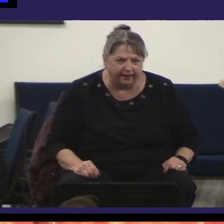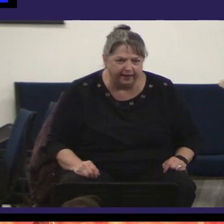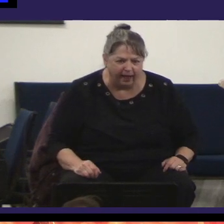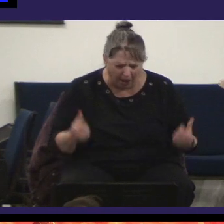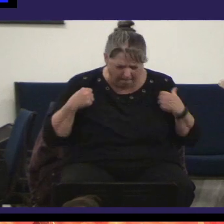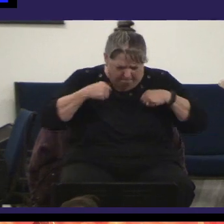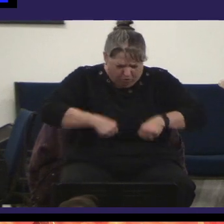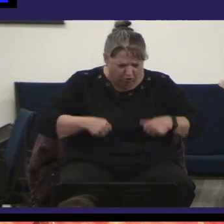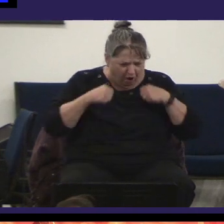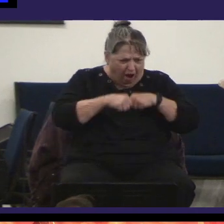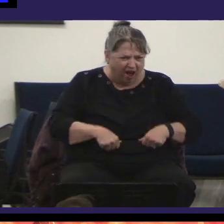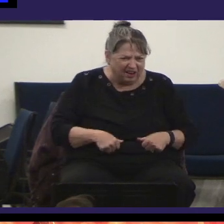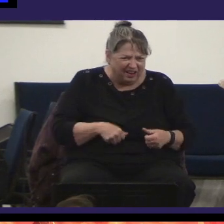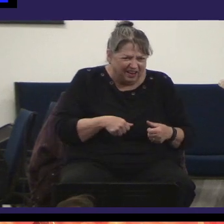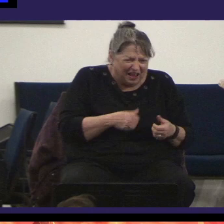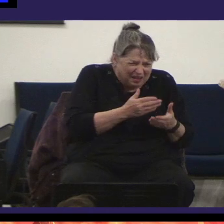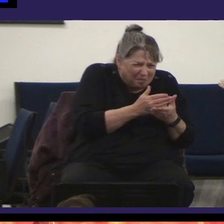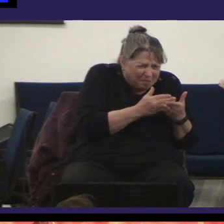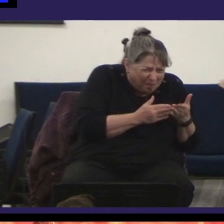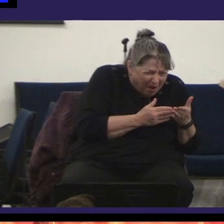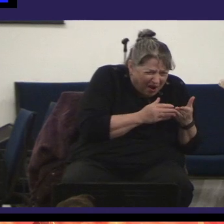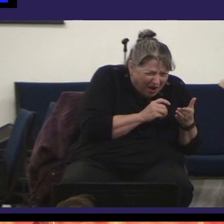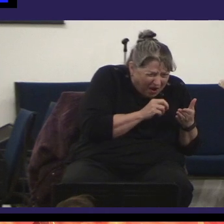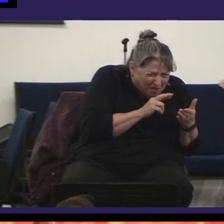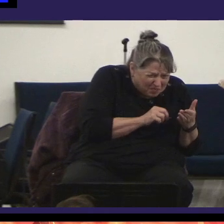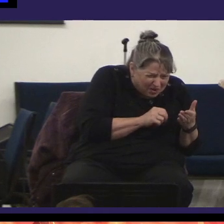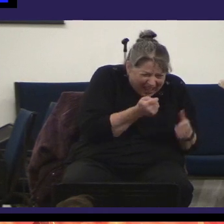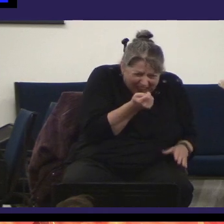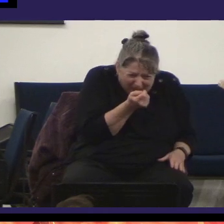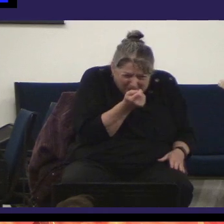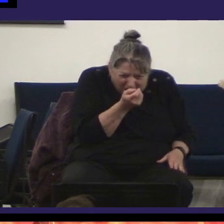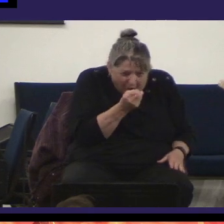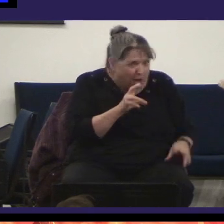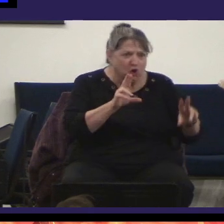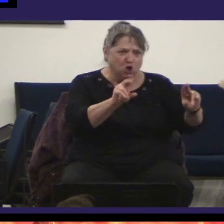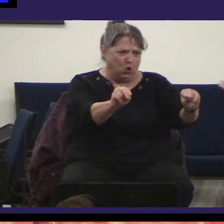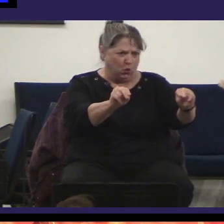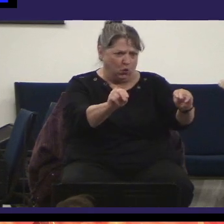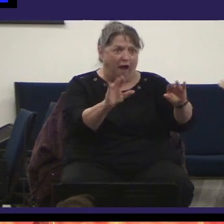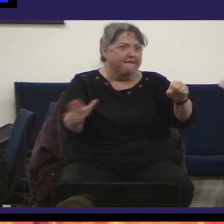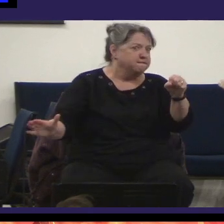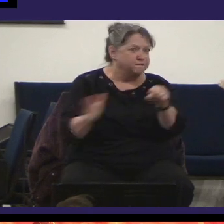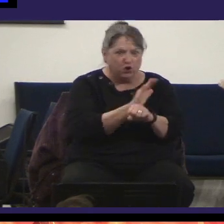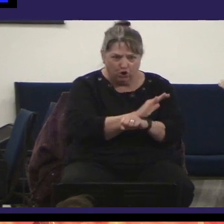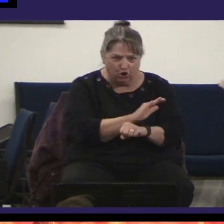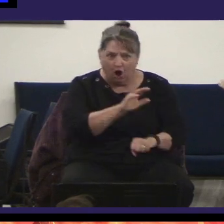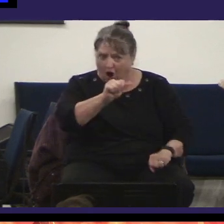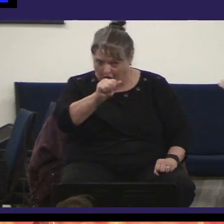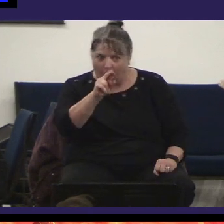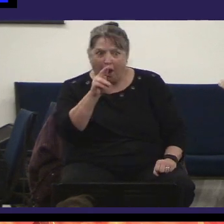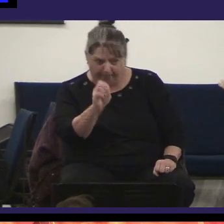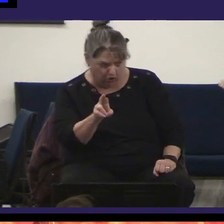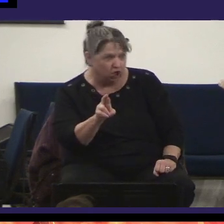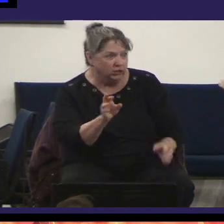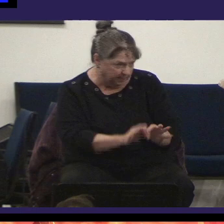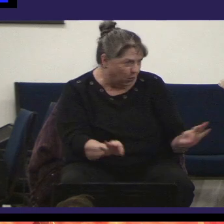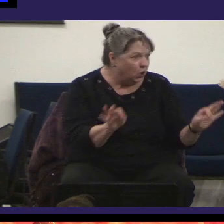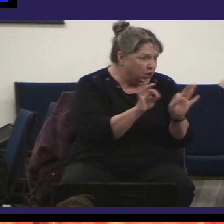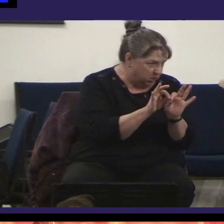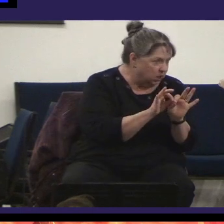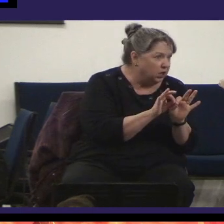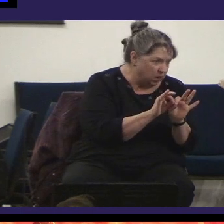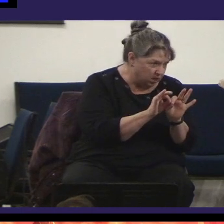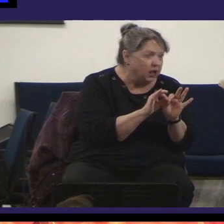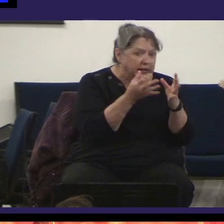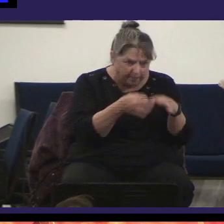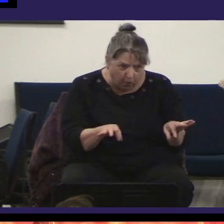the full armor of God. And he reminds us of the need to have this armor of God always upon us.